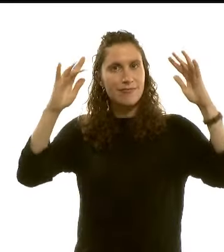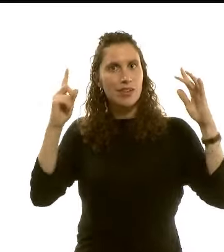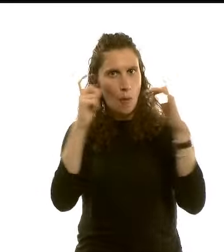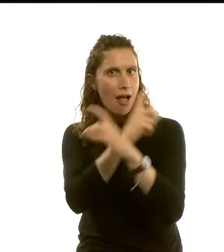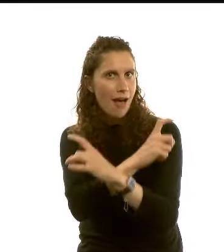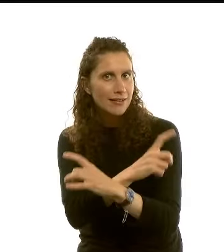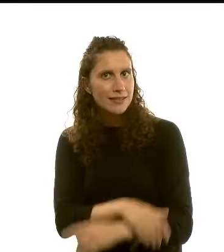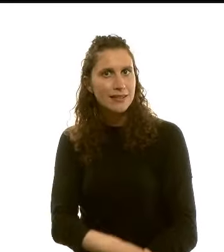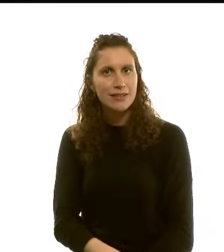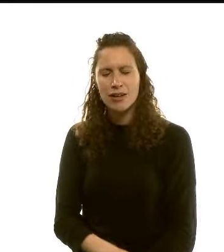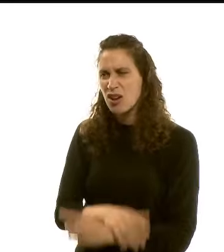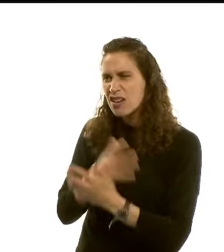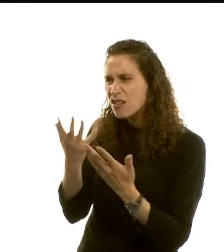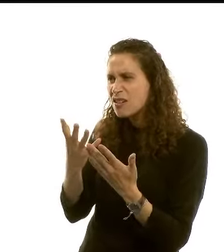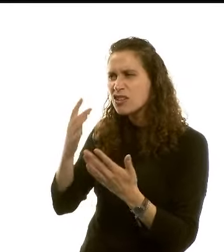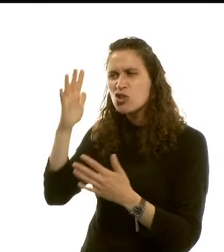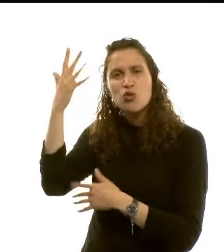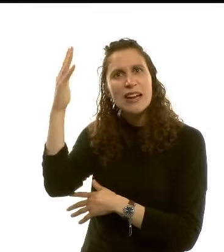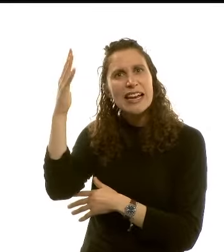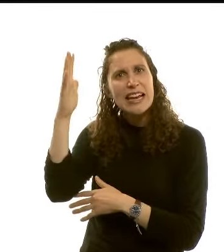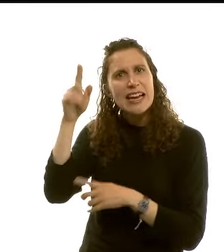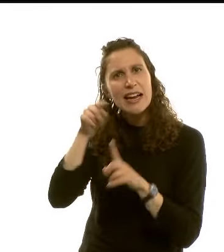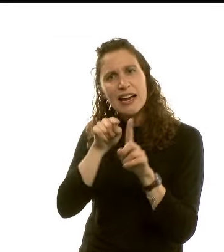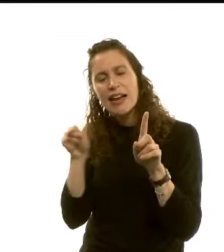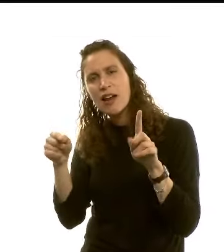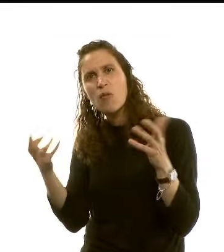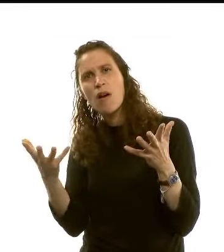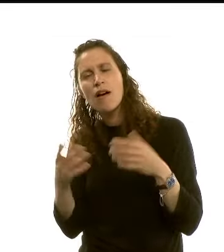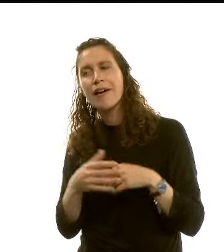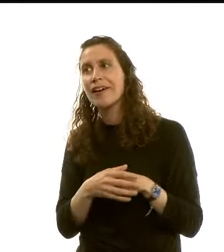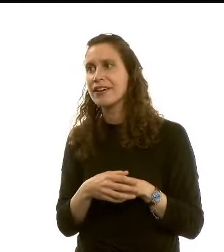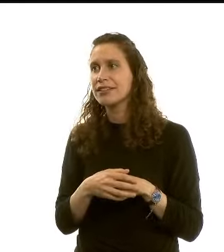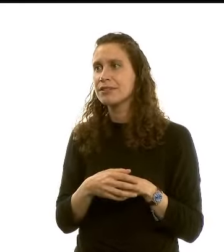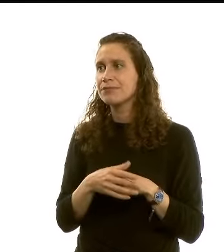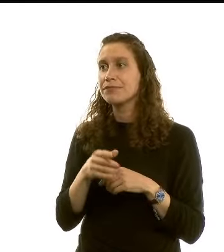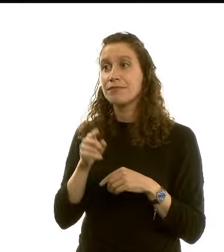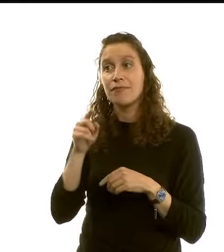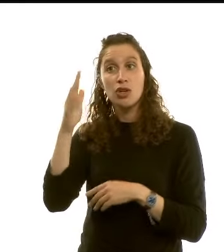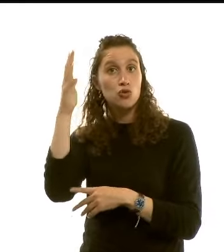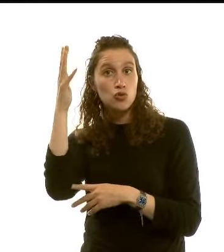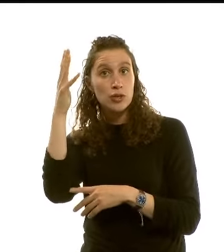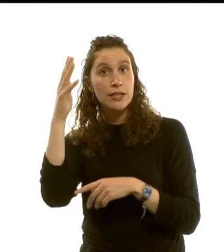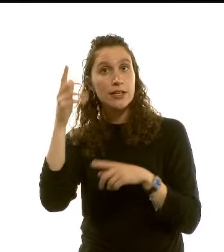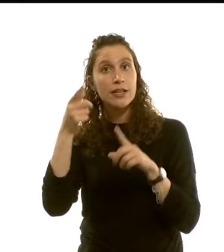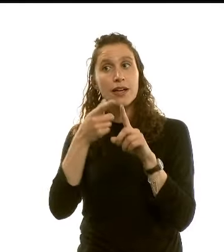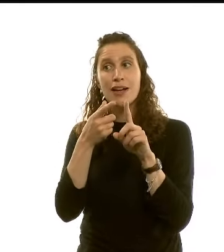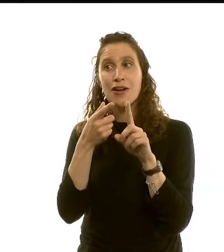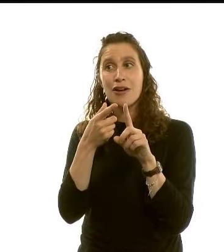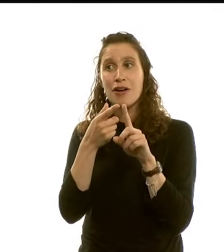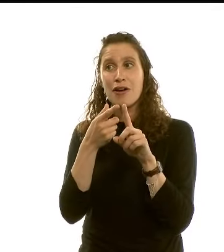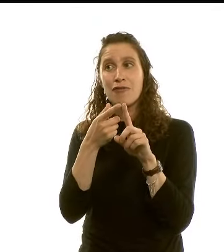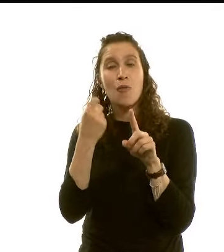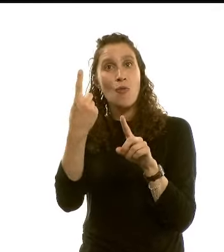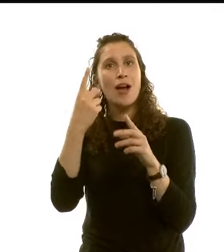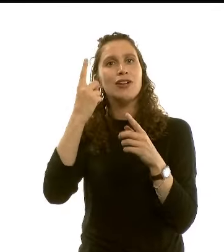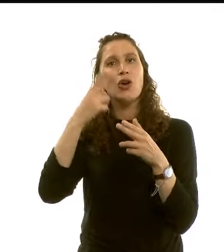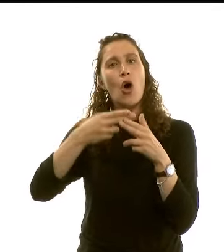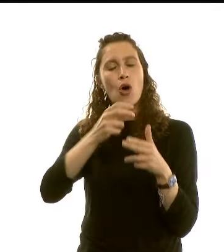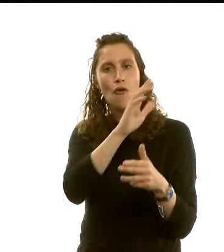What about the tree on the on that side of the castle? Yeah, so this is kind of inspired by a set from our childhood called